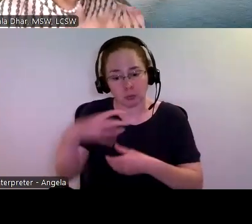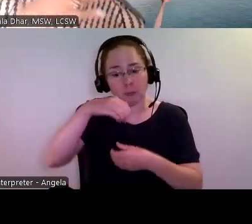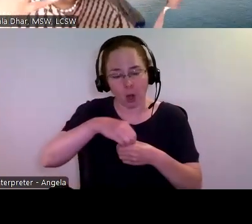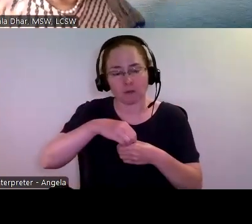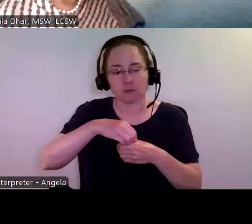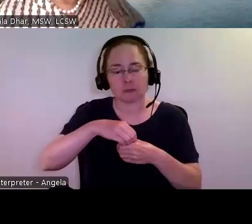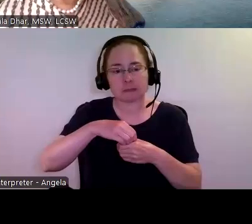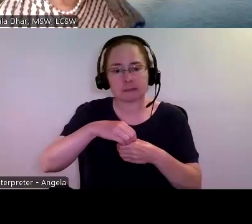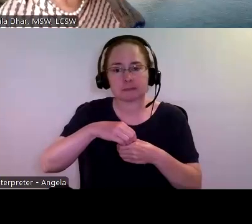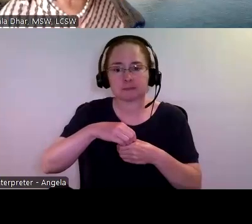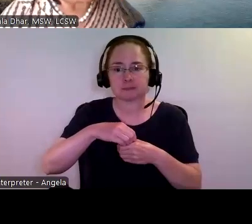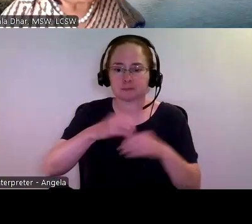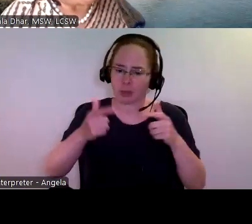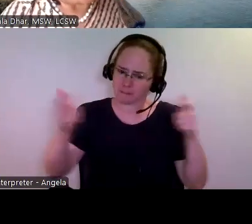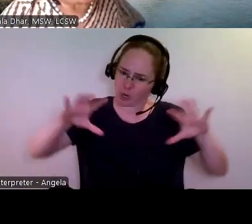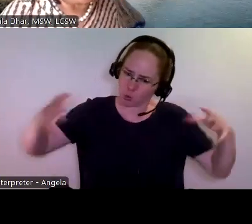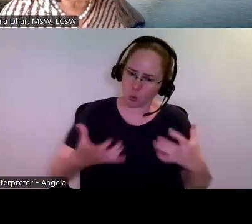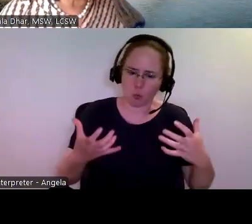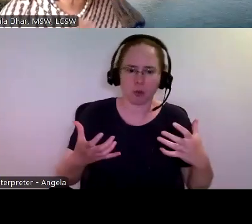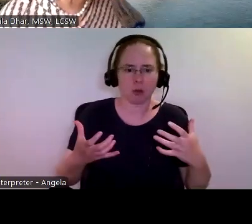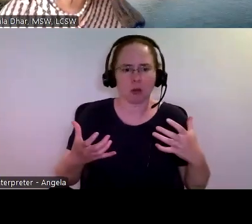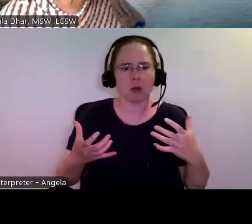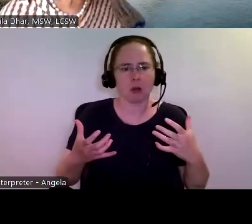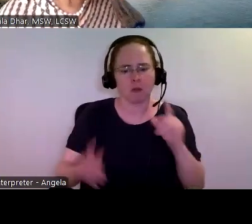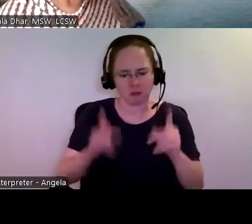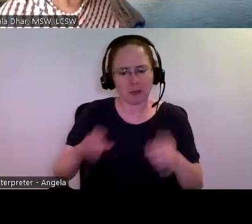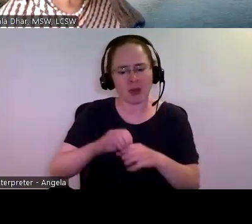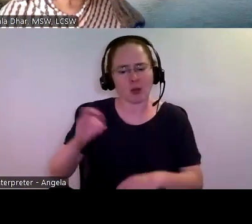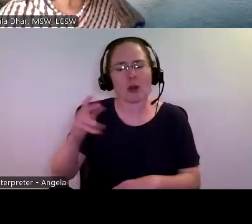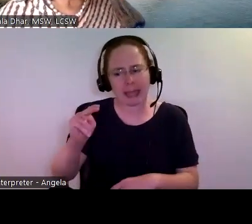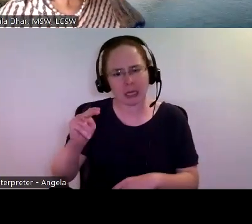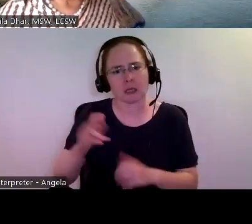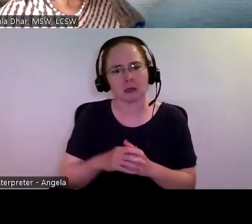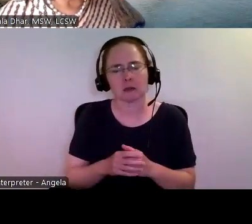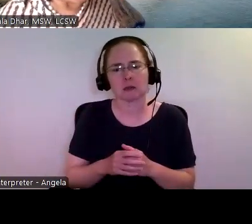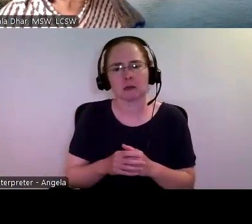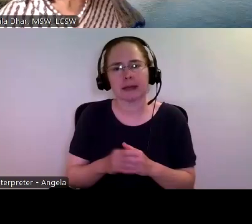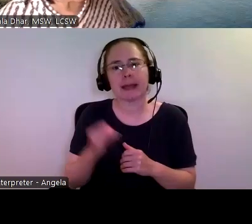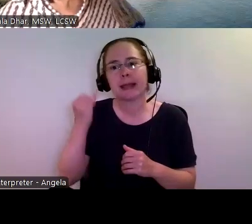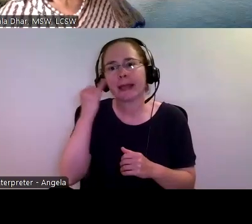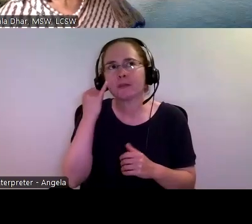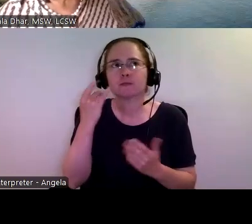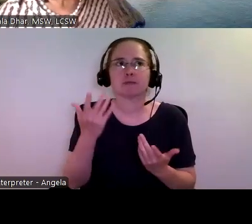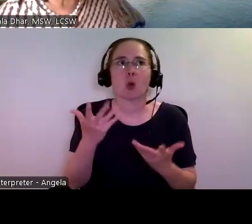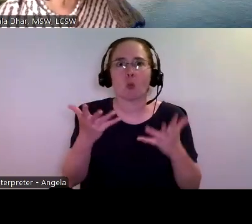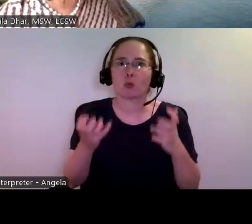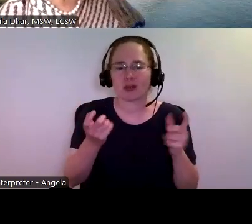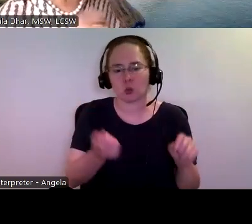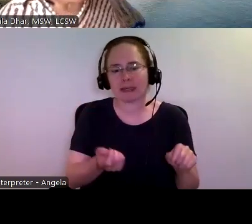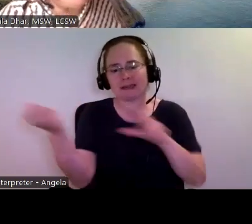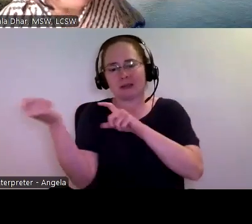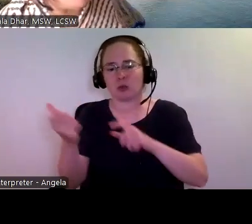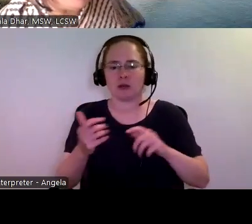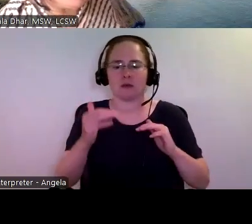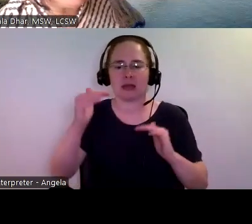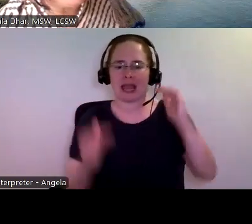bigger group of Oregonians. We talk about eliminating inequities by 2030 for